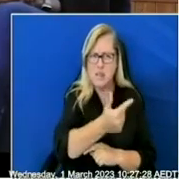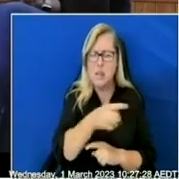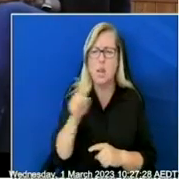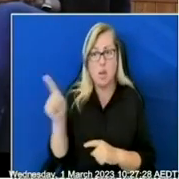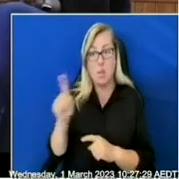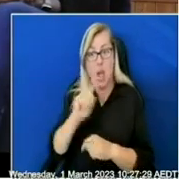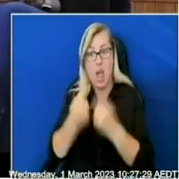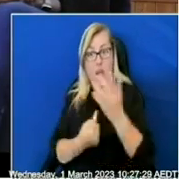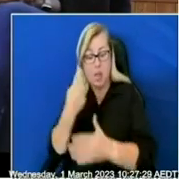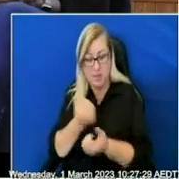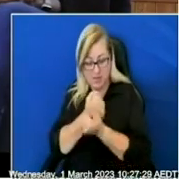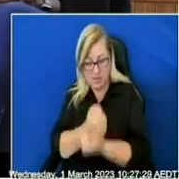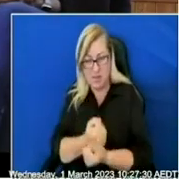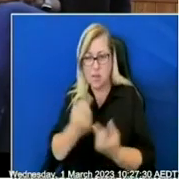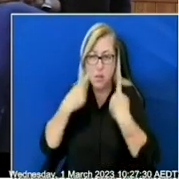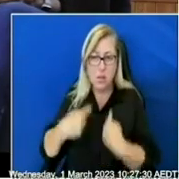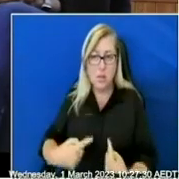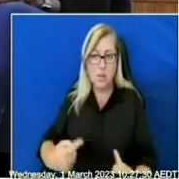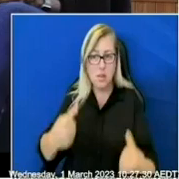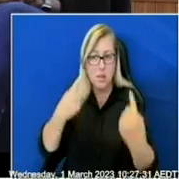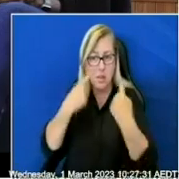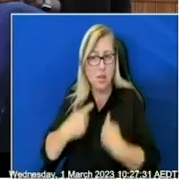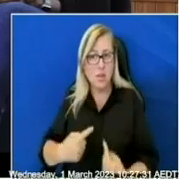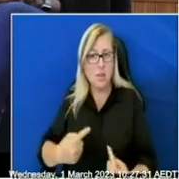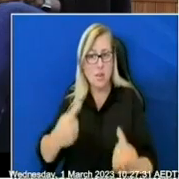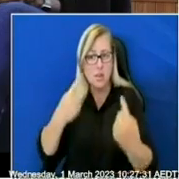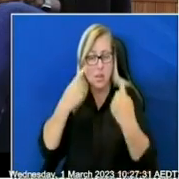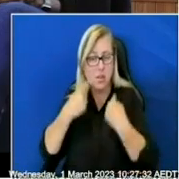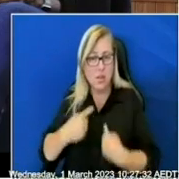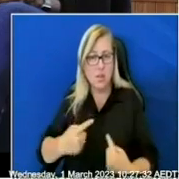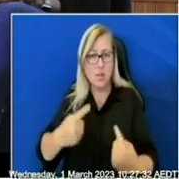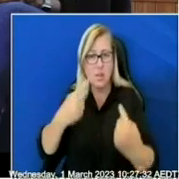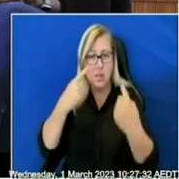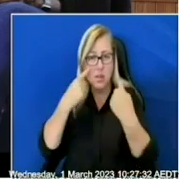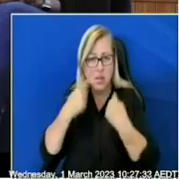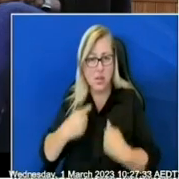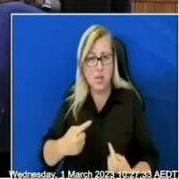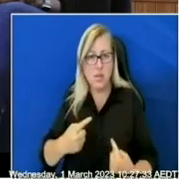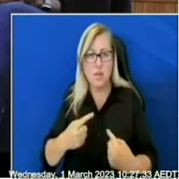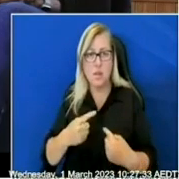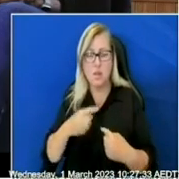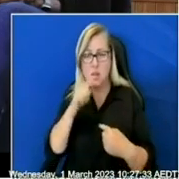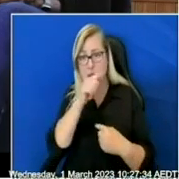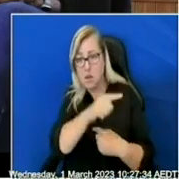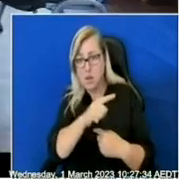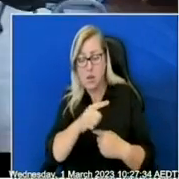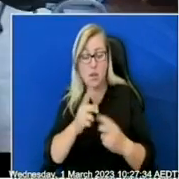cried. Cried all the way to the train station. They cried all the way to...